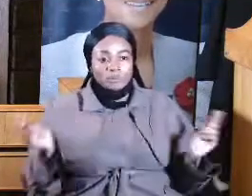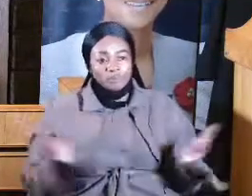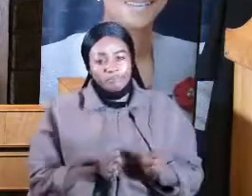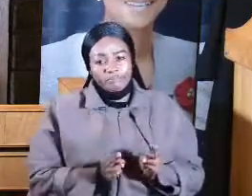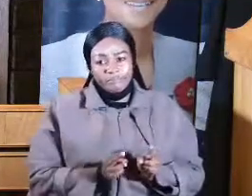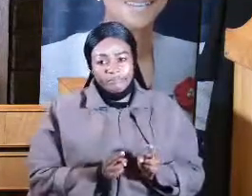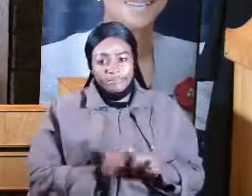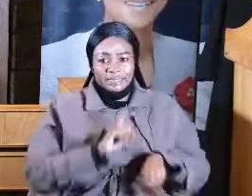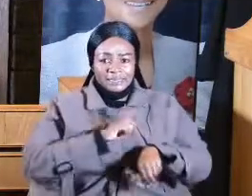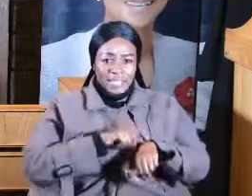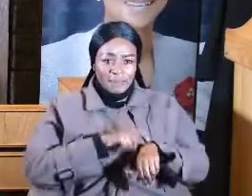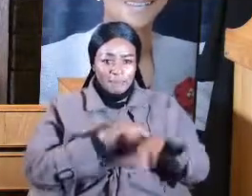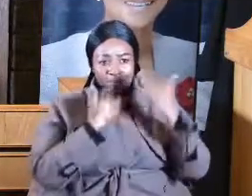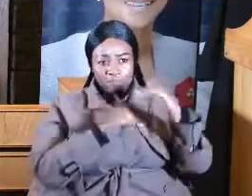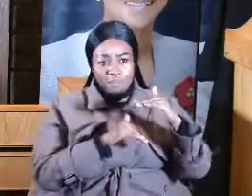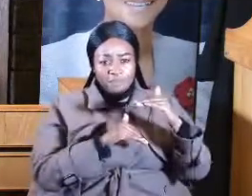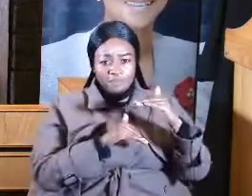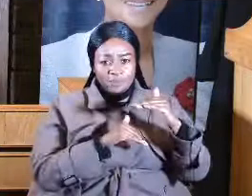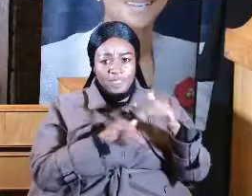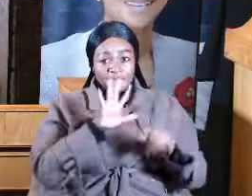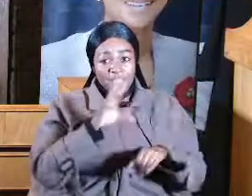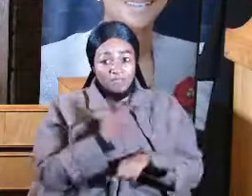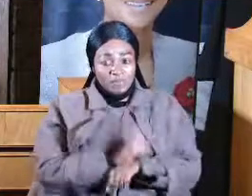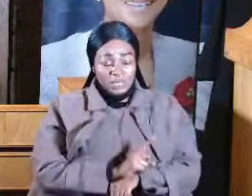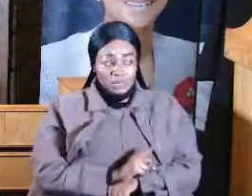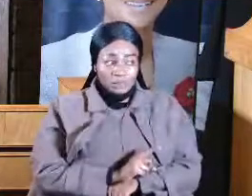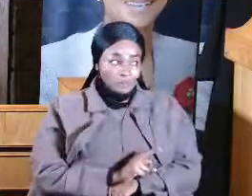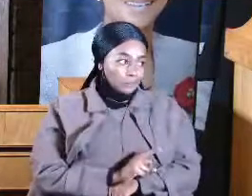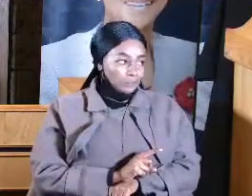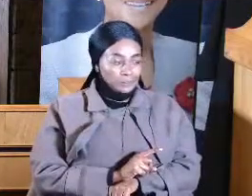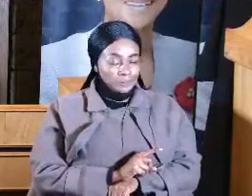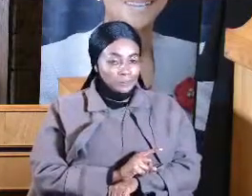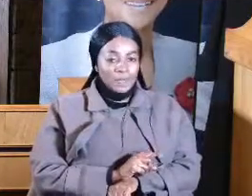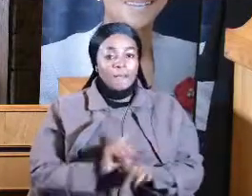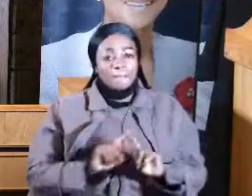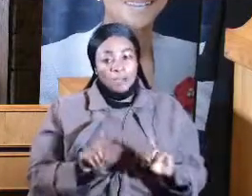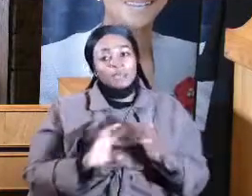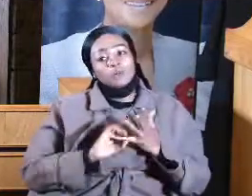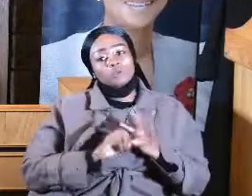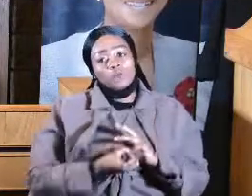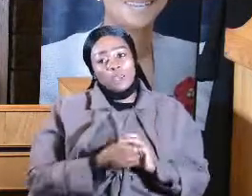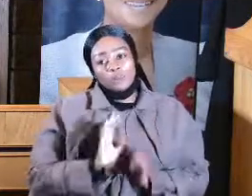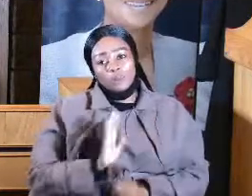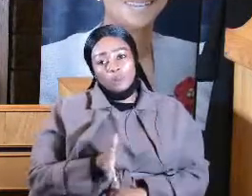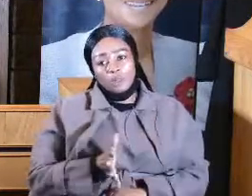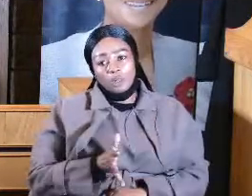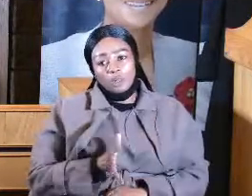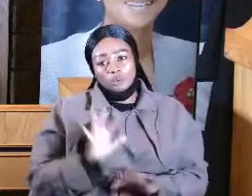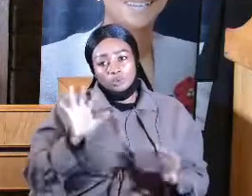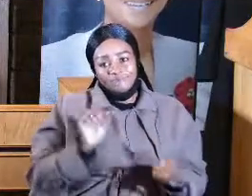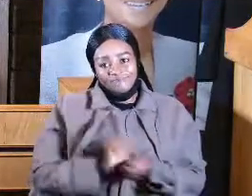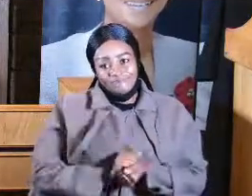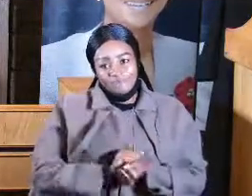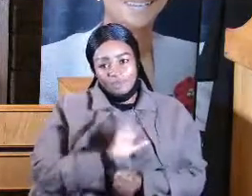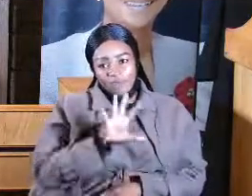I've never done any presentation for 5 minutes, but I will try